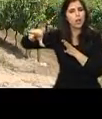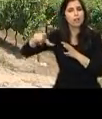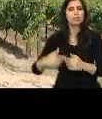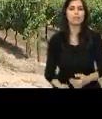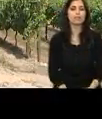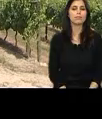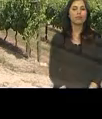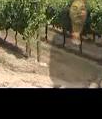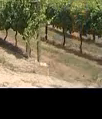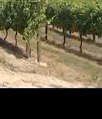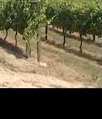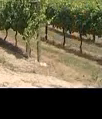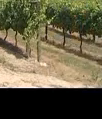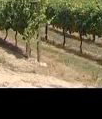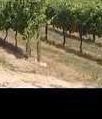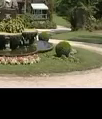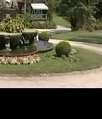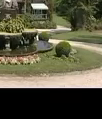slopes.